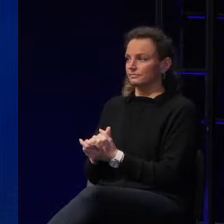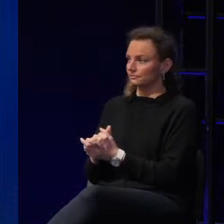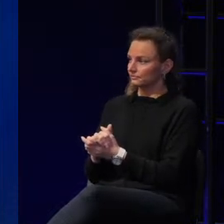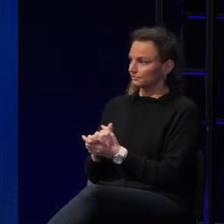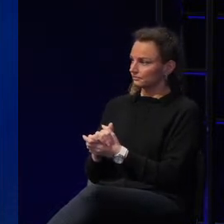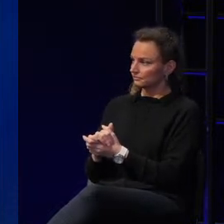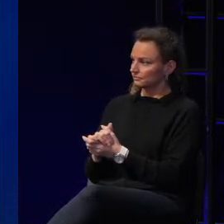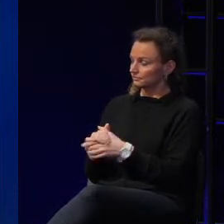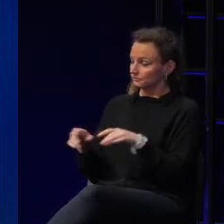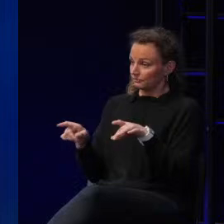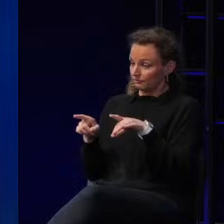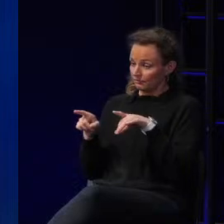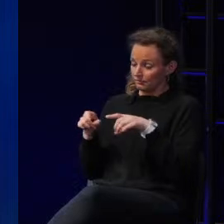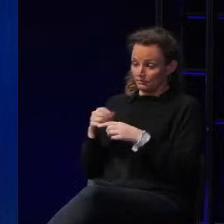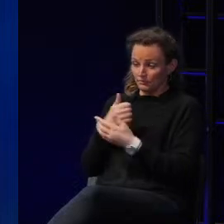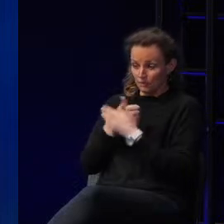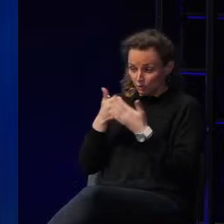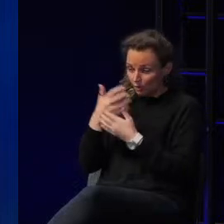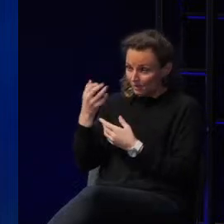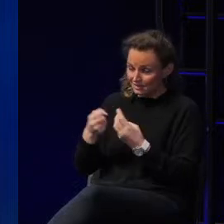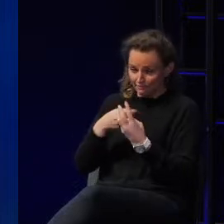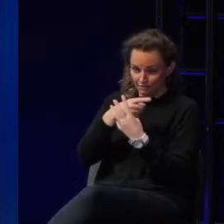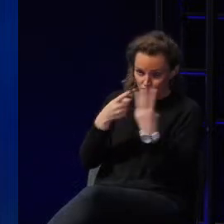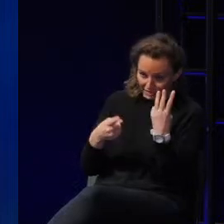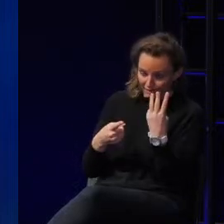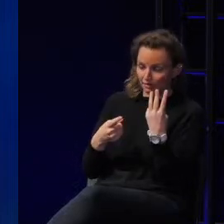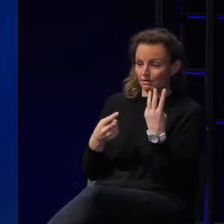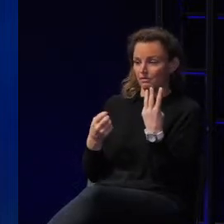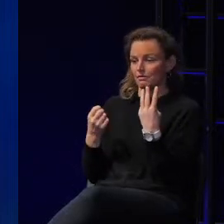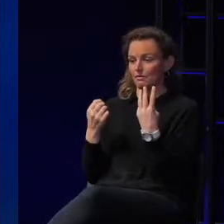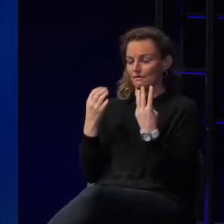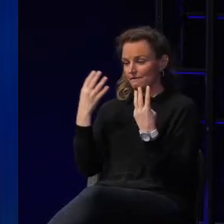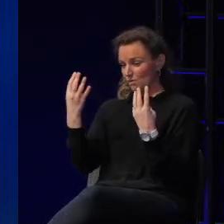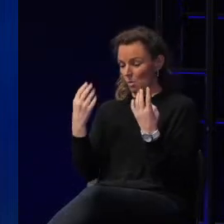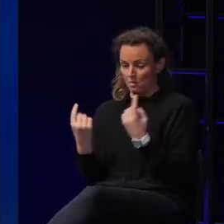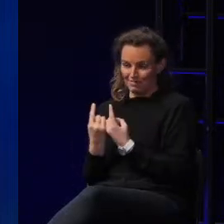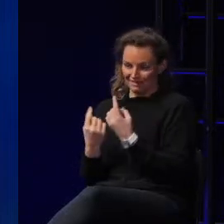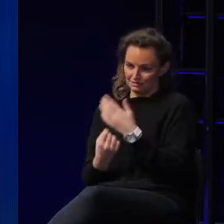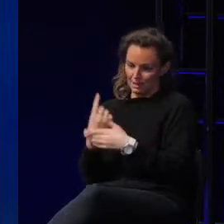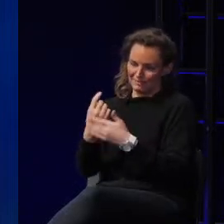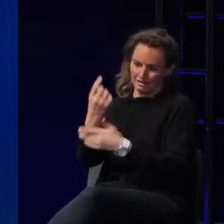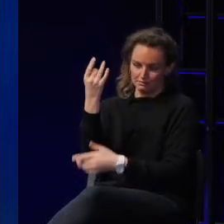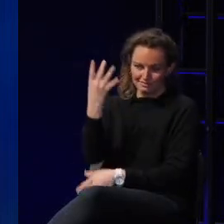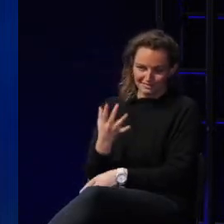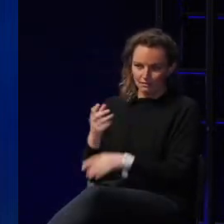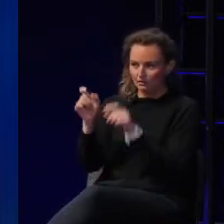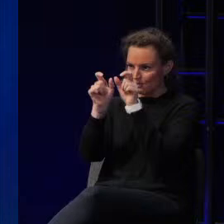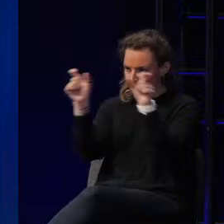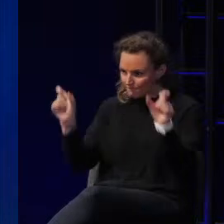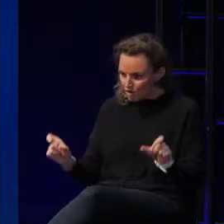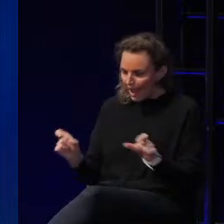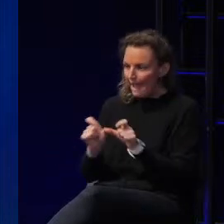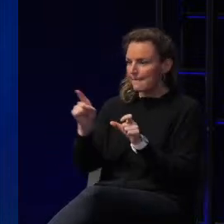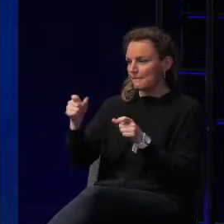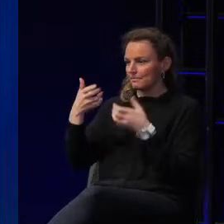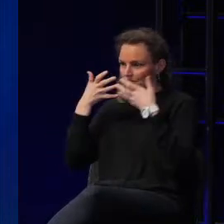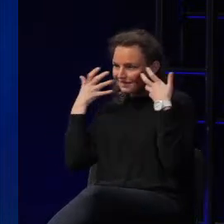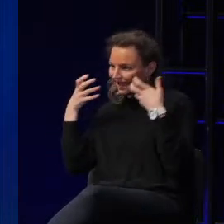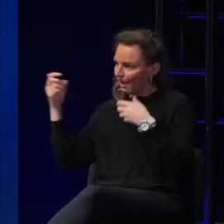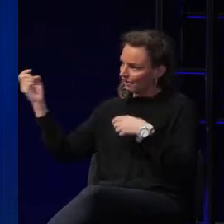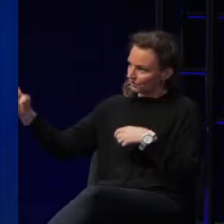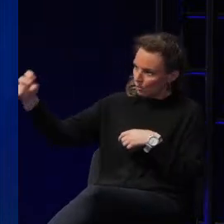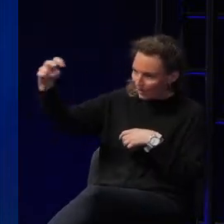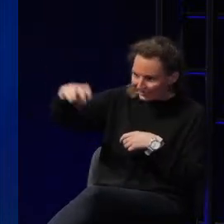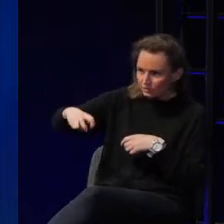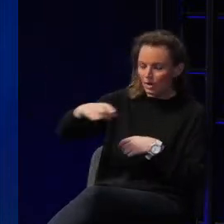Cartier-Bresson photograph. It always got 3 or 4 things happening in that one frame, a single frame. You know, the cat in the window and the priest